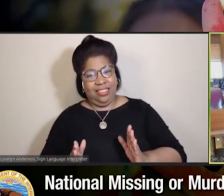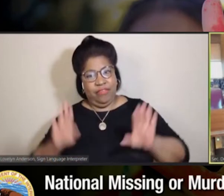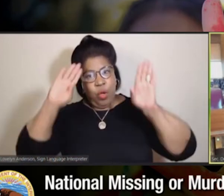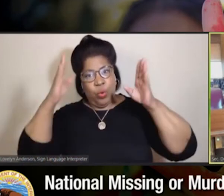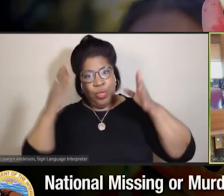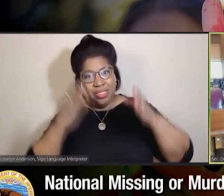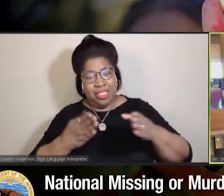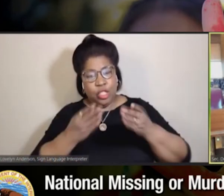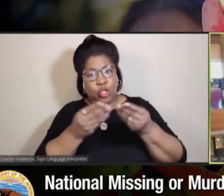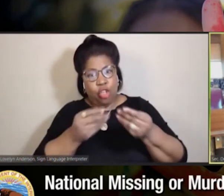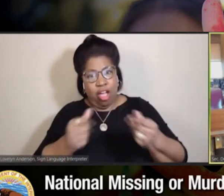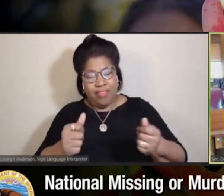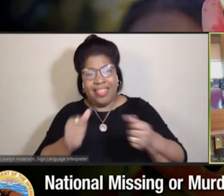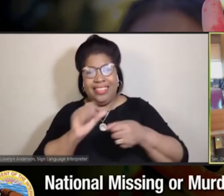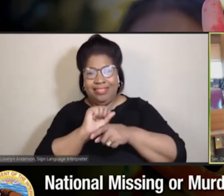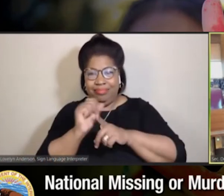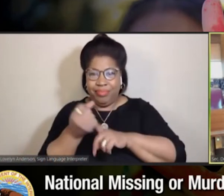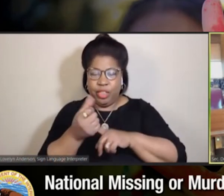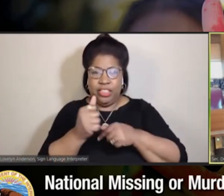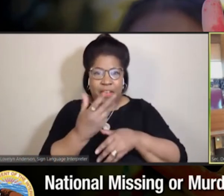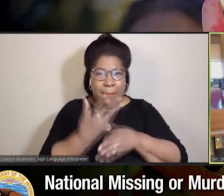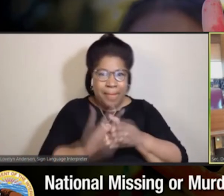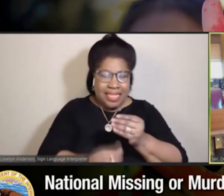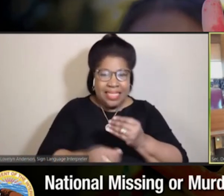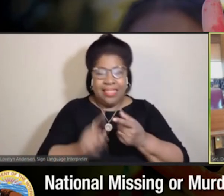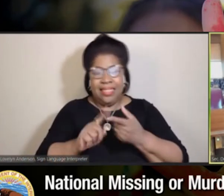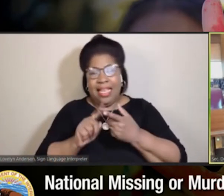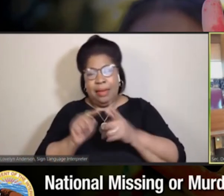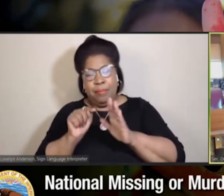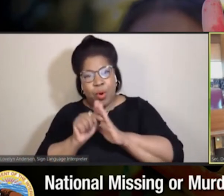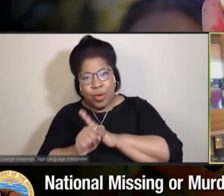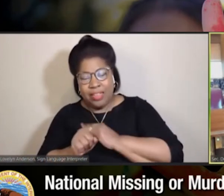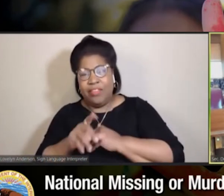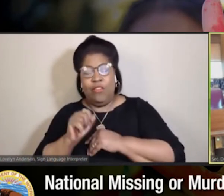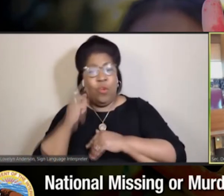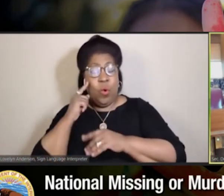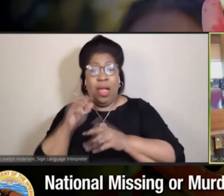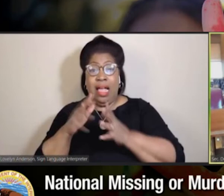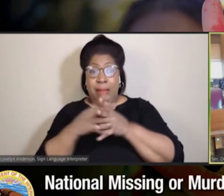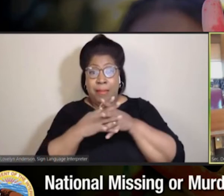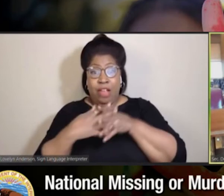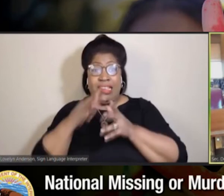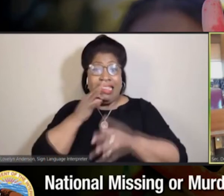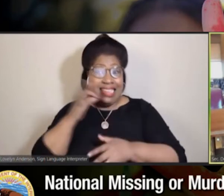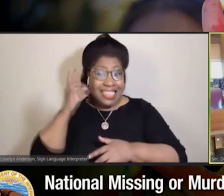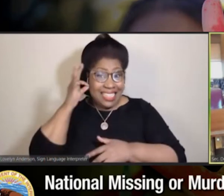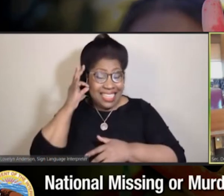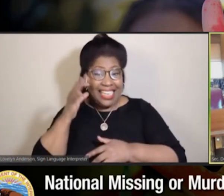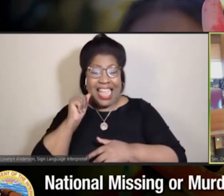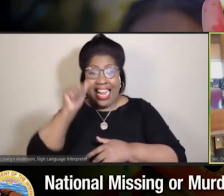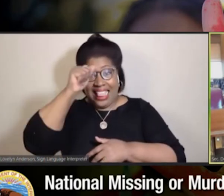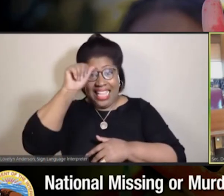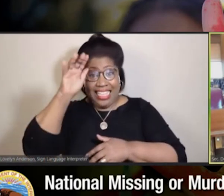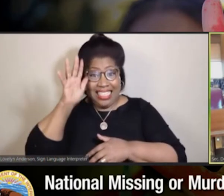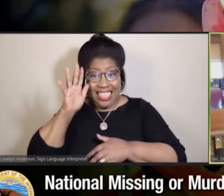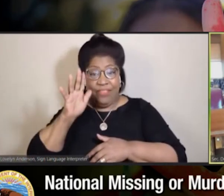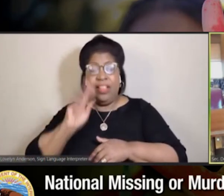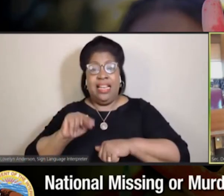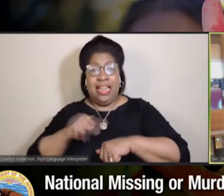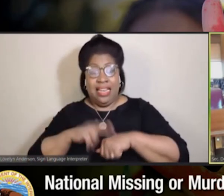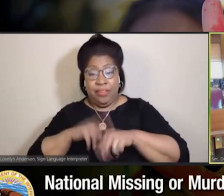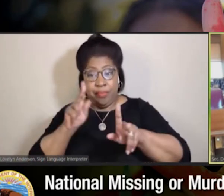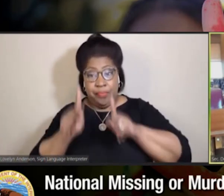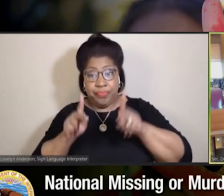murdered cases for American Indians and Alaska Natives. In December, the BIA announced the launch of its new